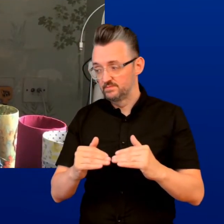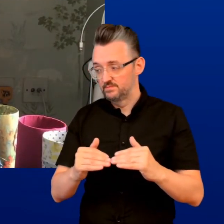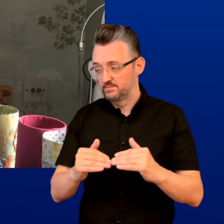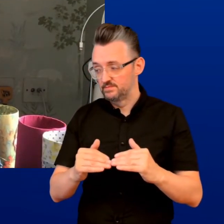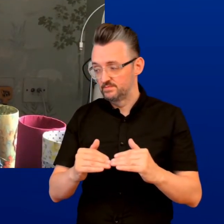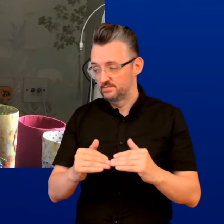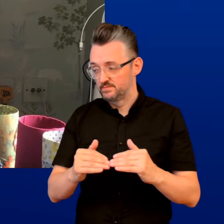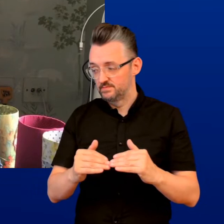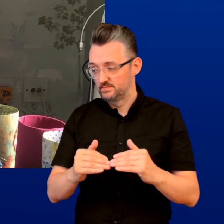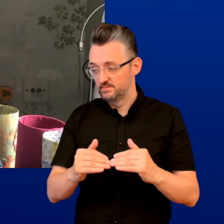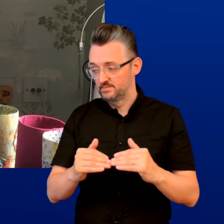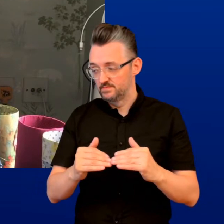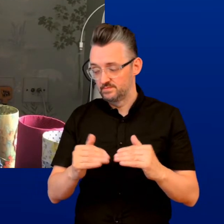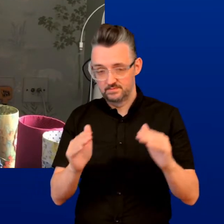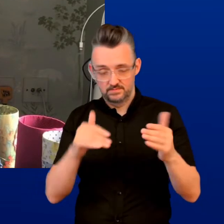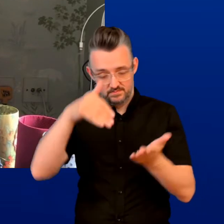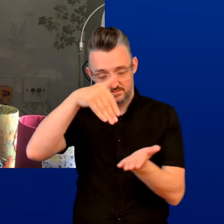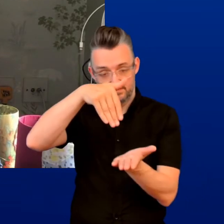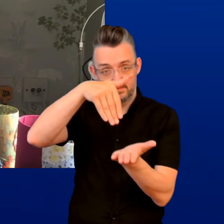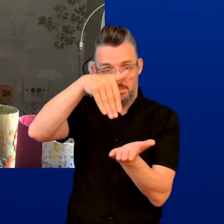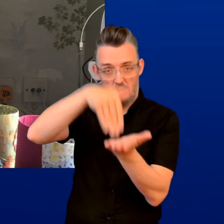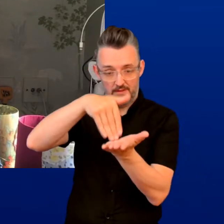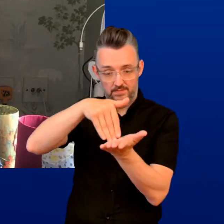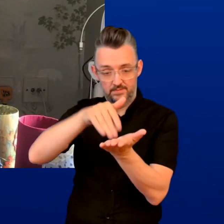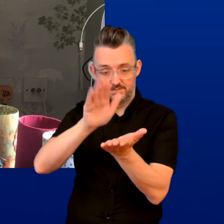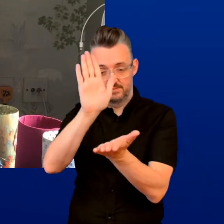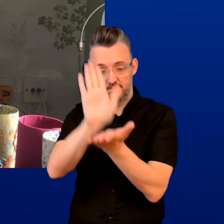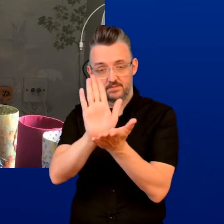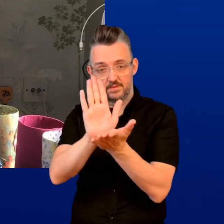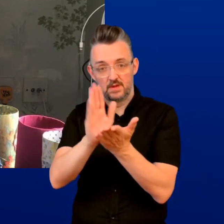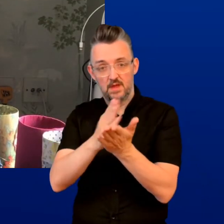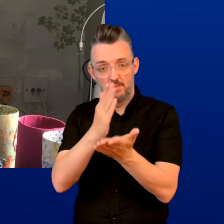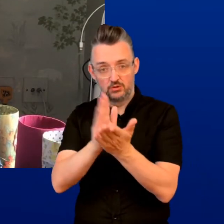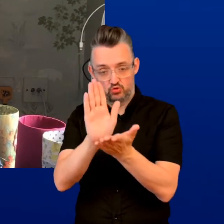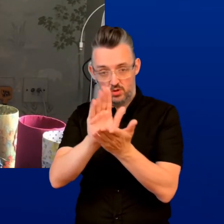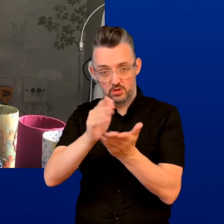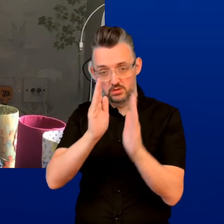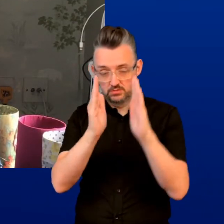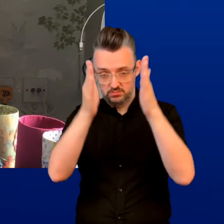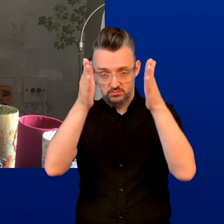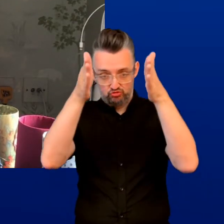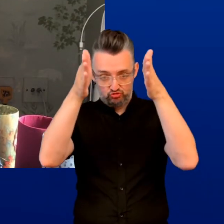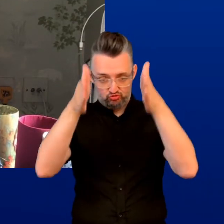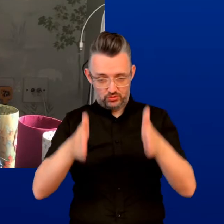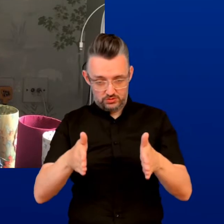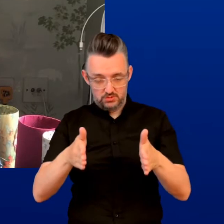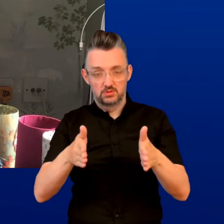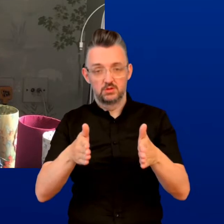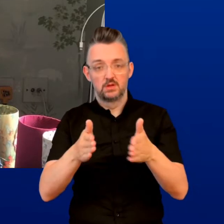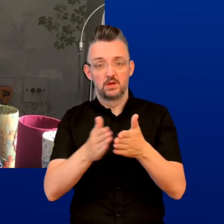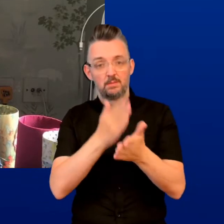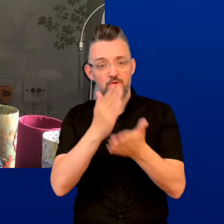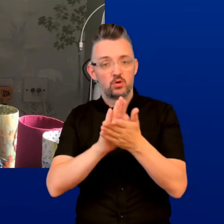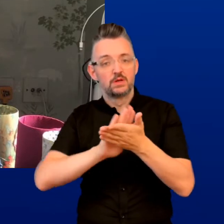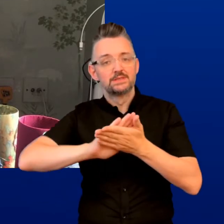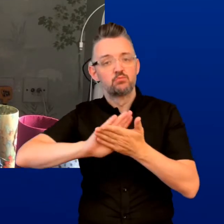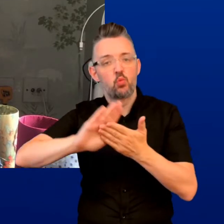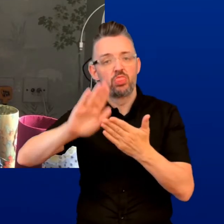Move that way. Carry on with the bottom first, but try and get it as straight as possible. And try and keep it